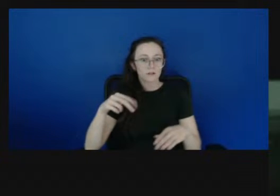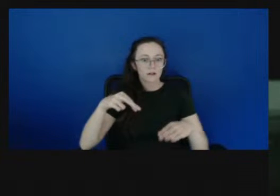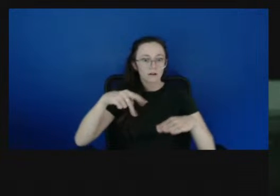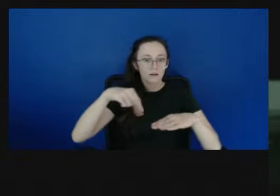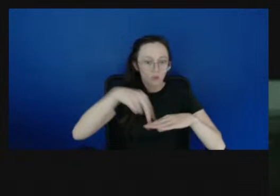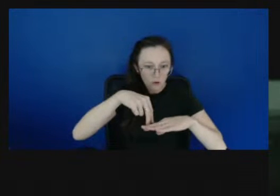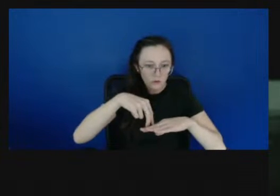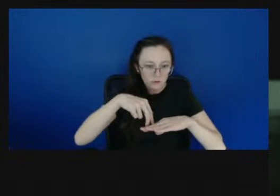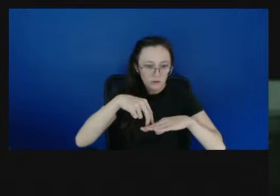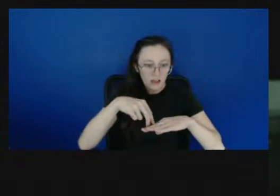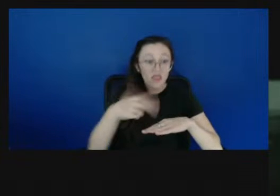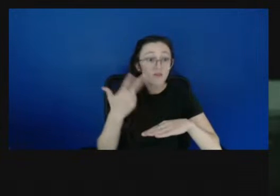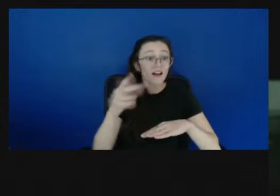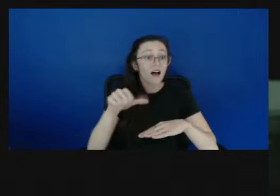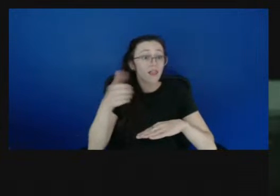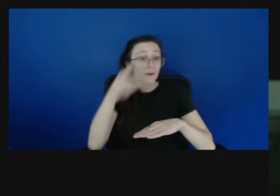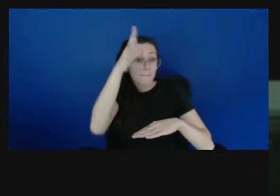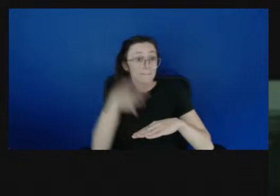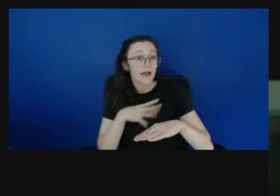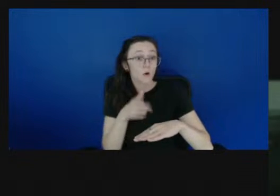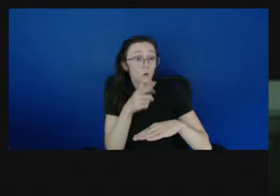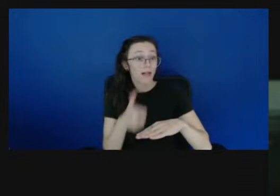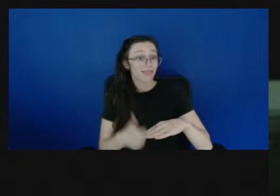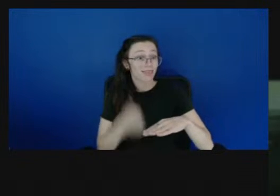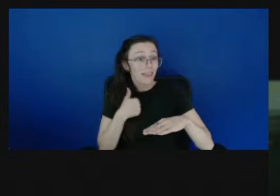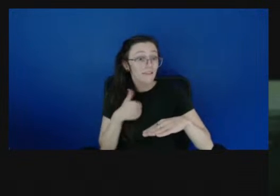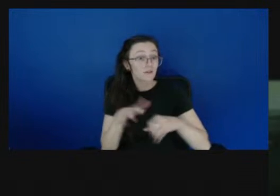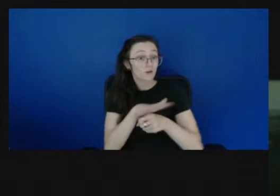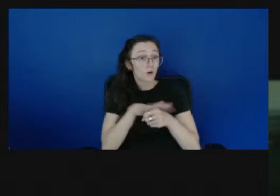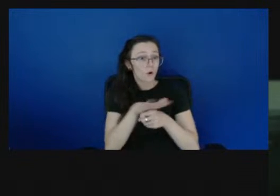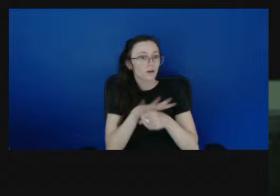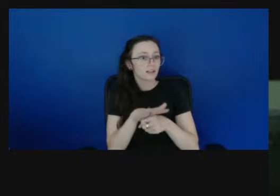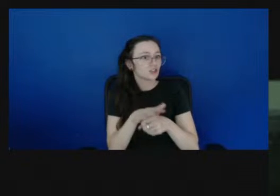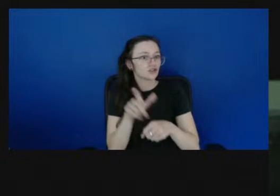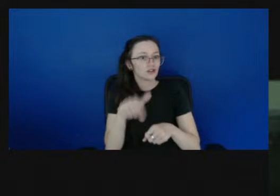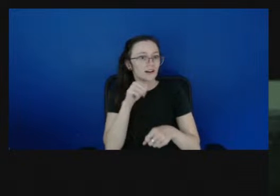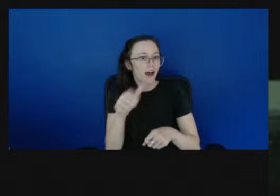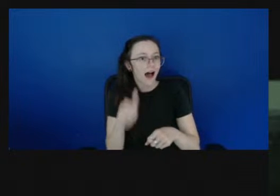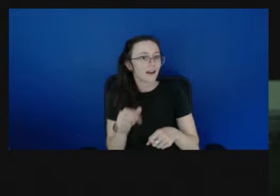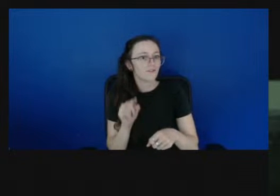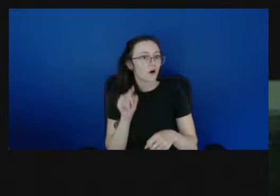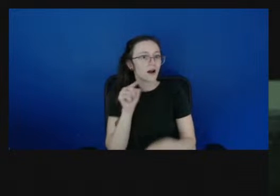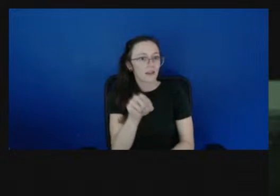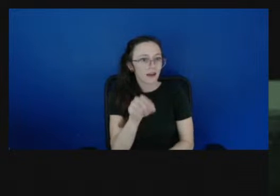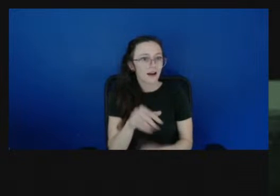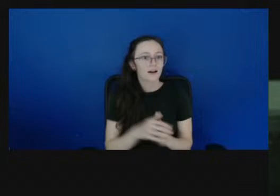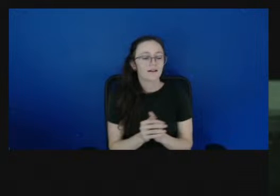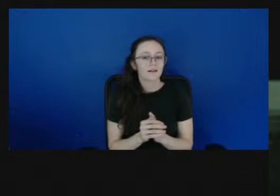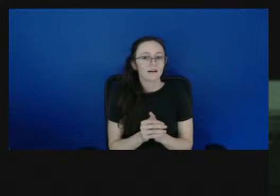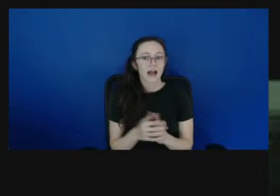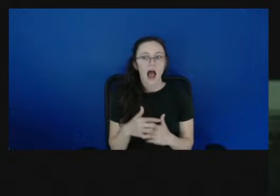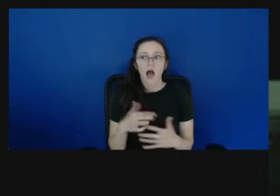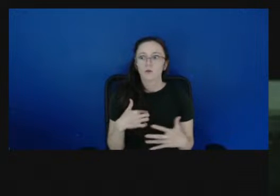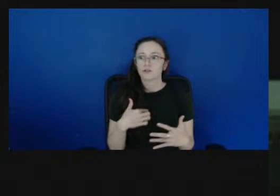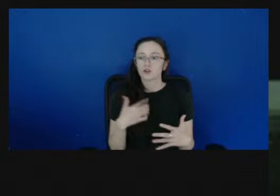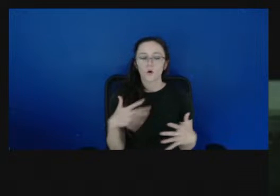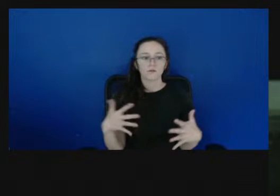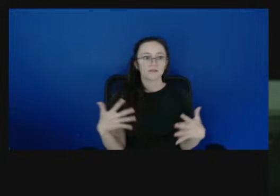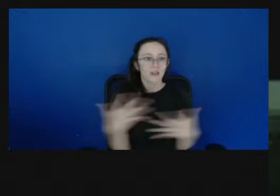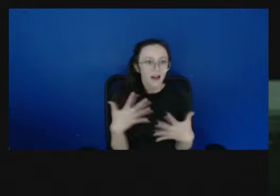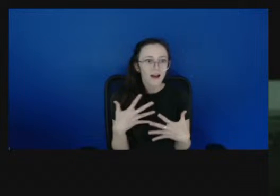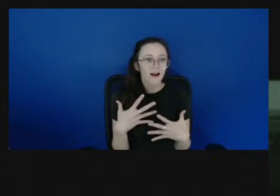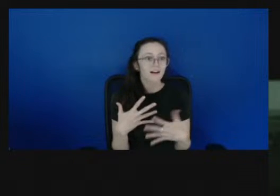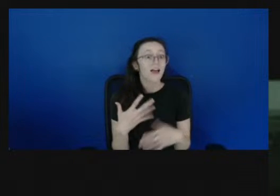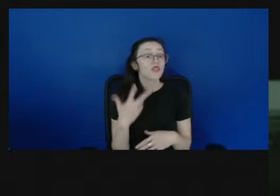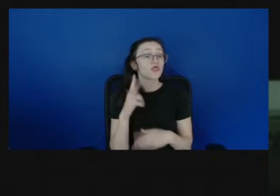men who lived here and should have known better, had gone up too, and I was nearly frantic. Then within 3 minutes, there were 3 very strong